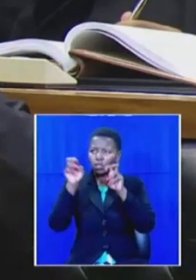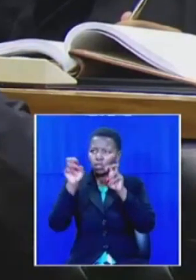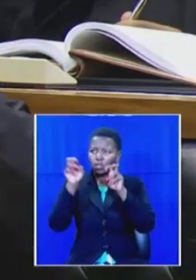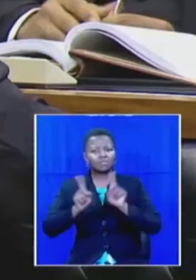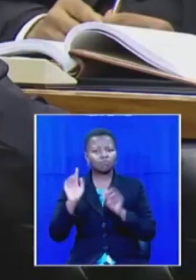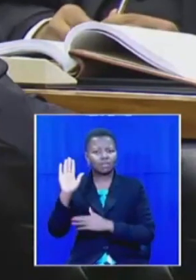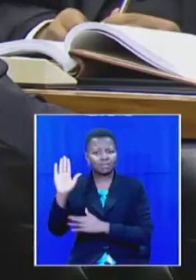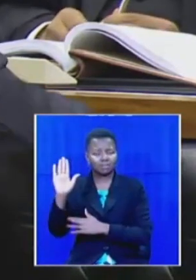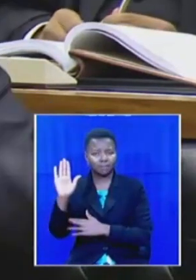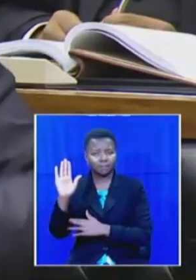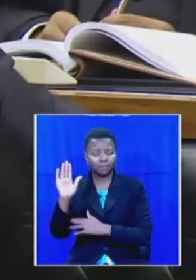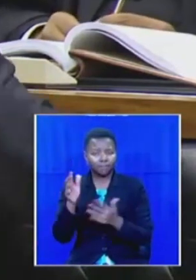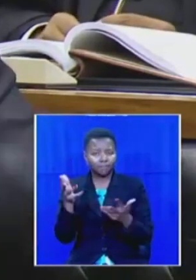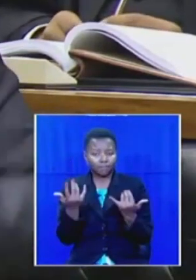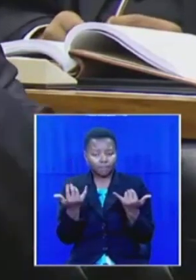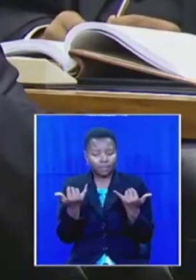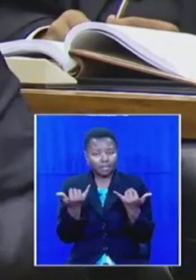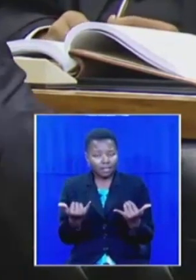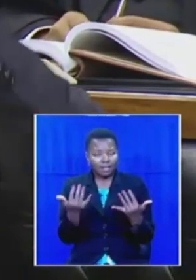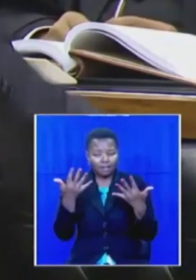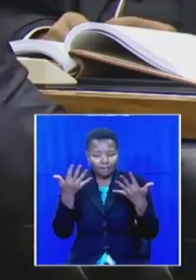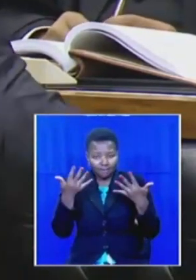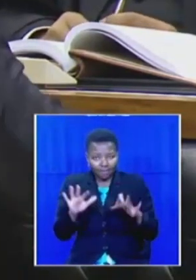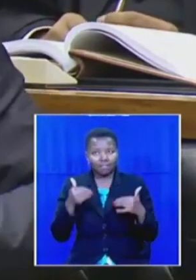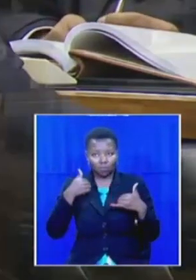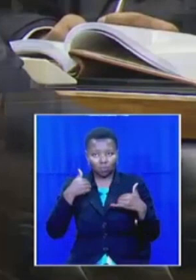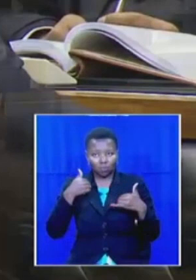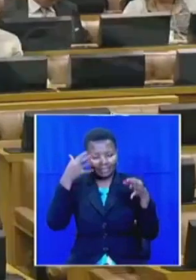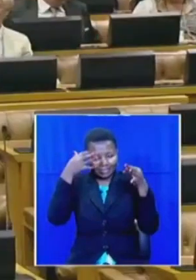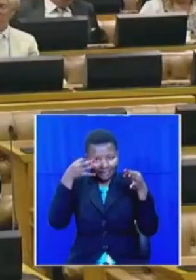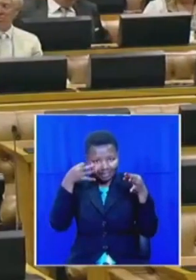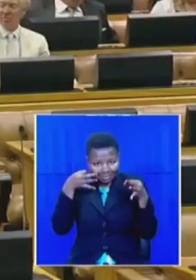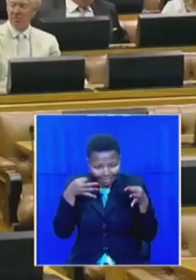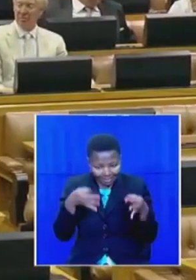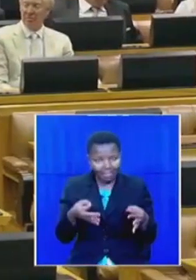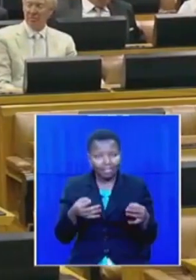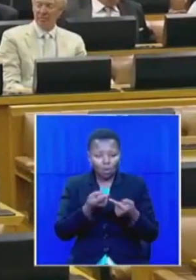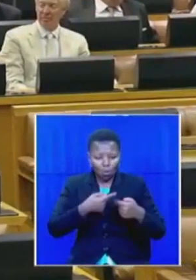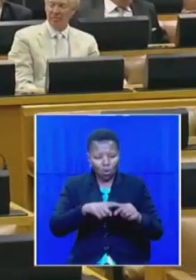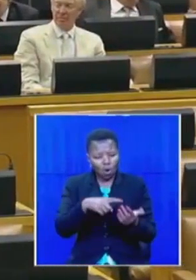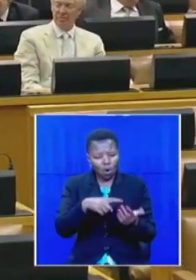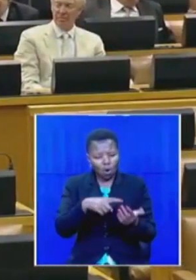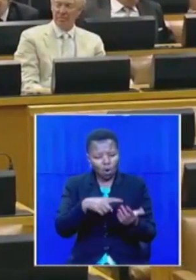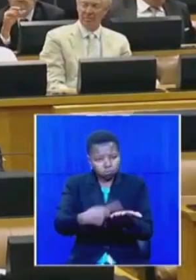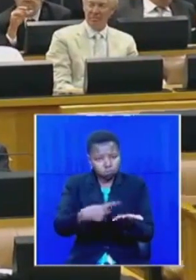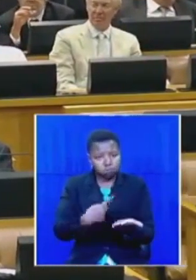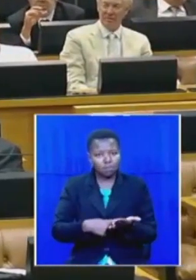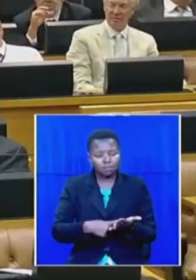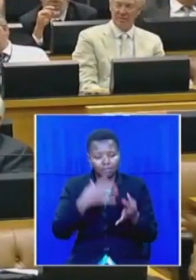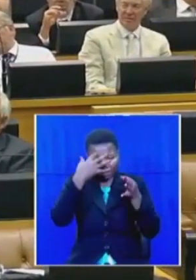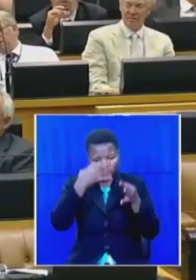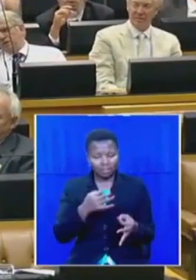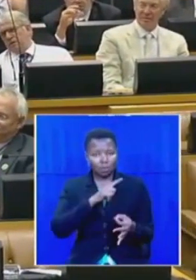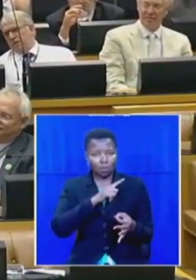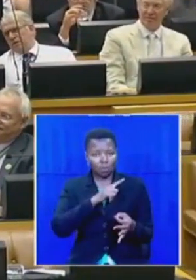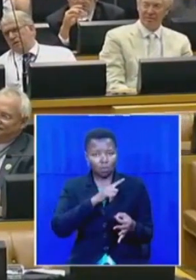So there was a decision taken, very well considered, why we're taking Nene and where